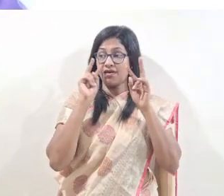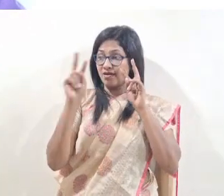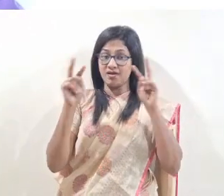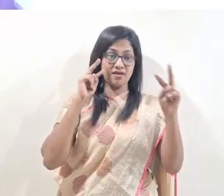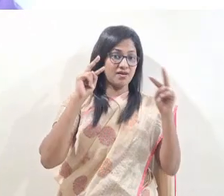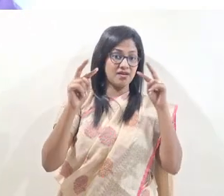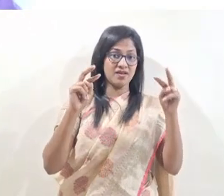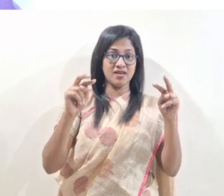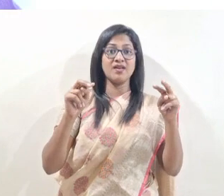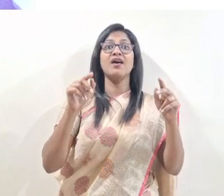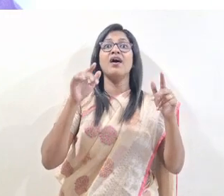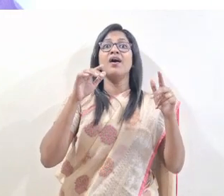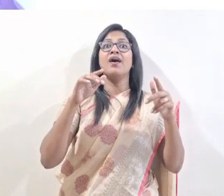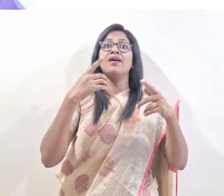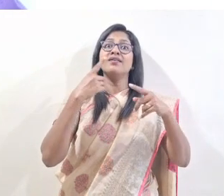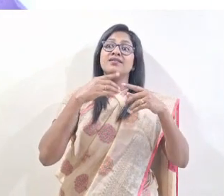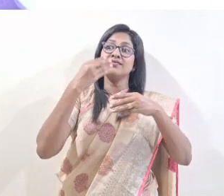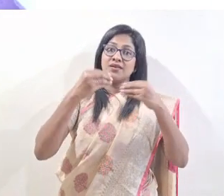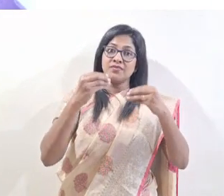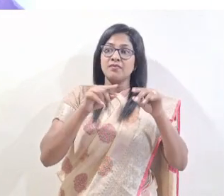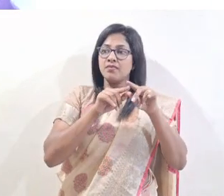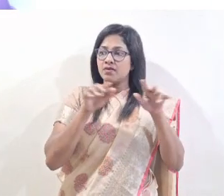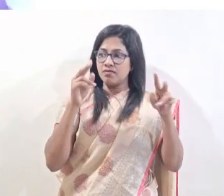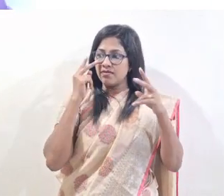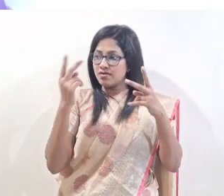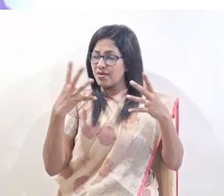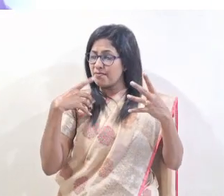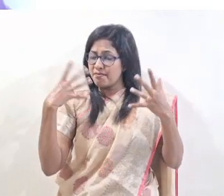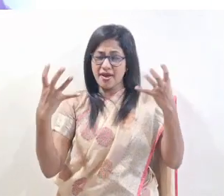up absorbing the pain of both sides